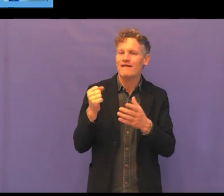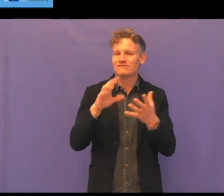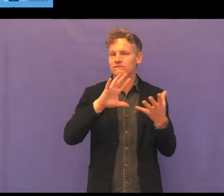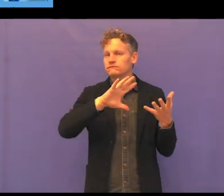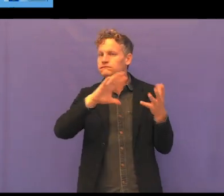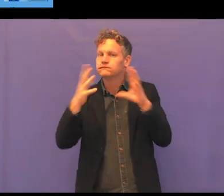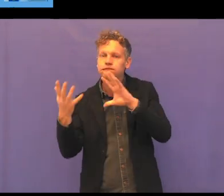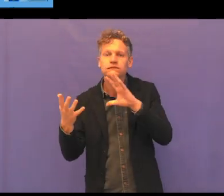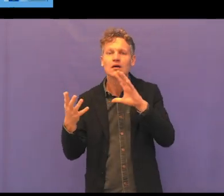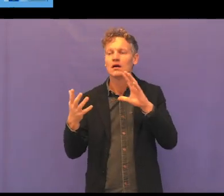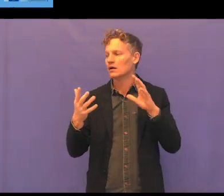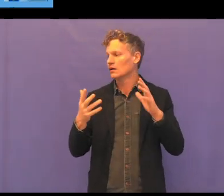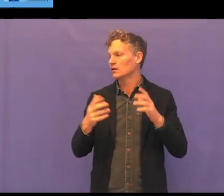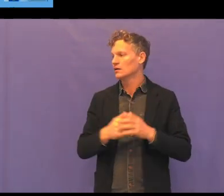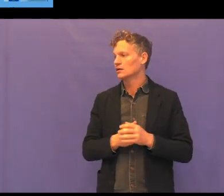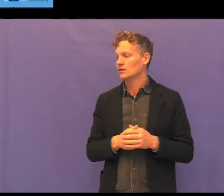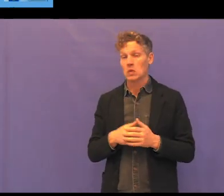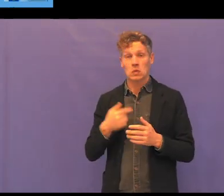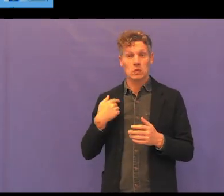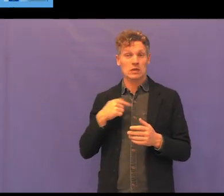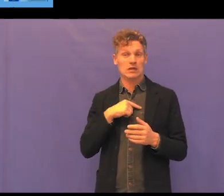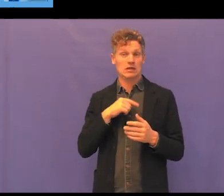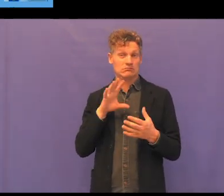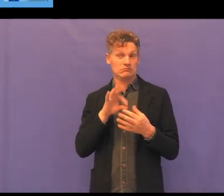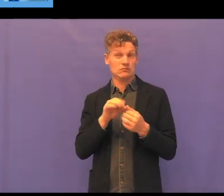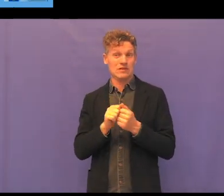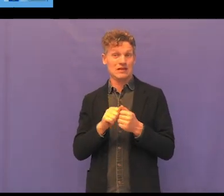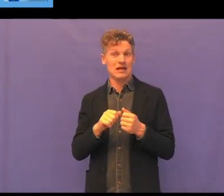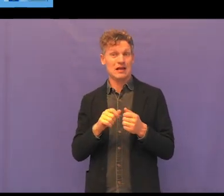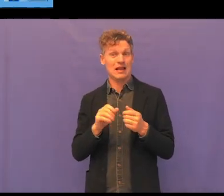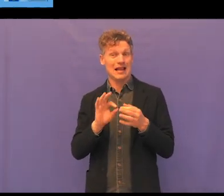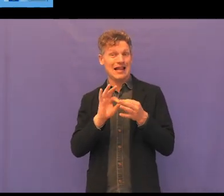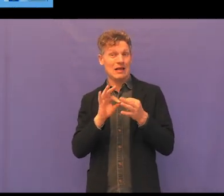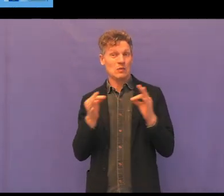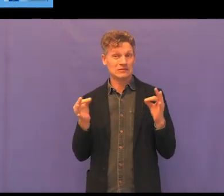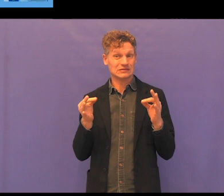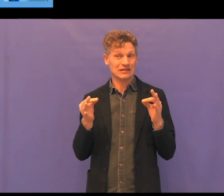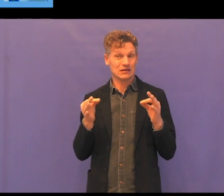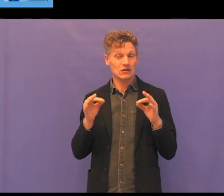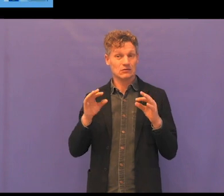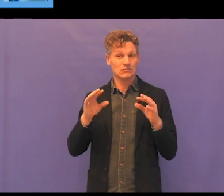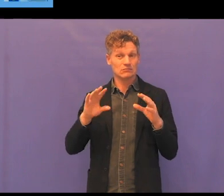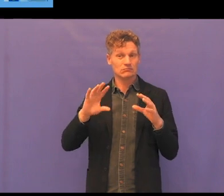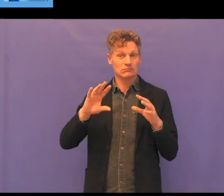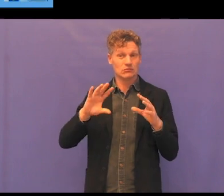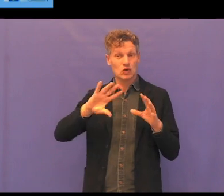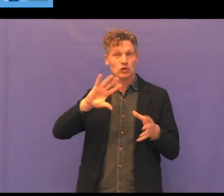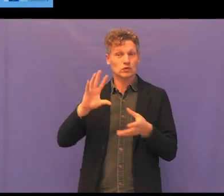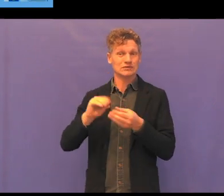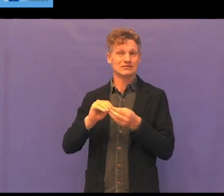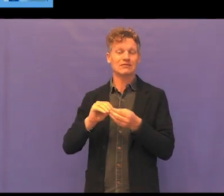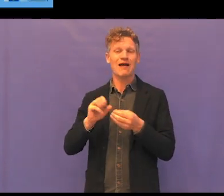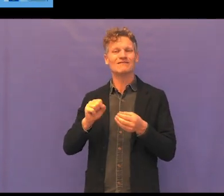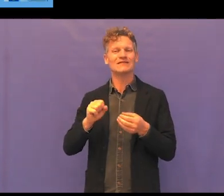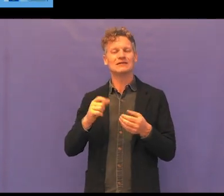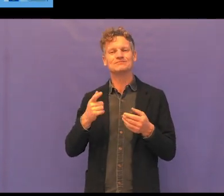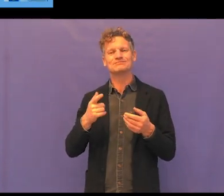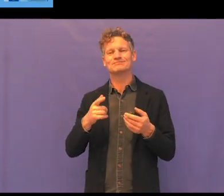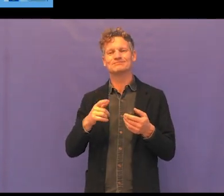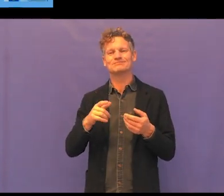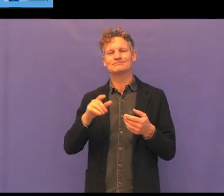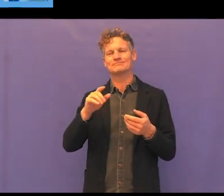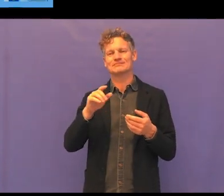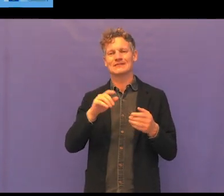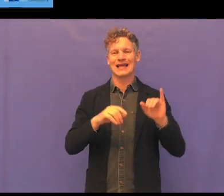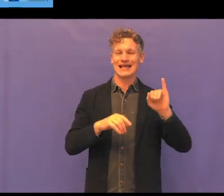I call intrinsic as opposed to extrinsic multilingualism, and how, if you like, are we going to meet